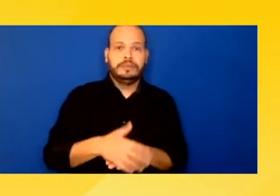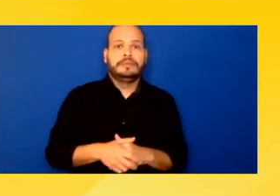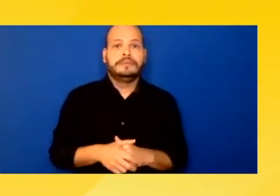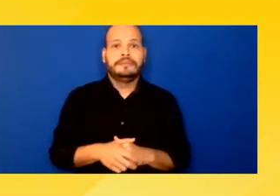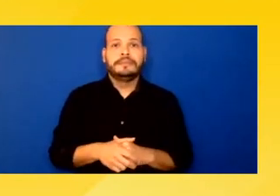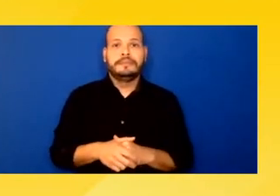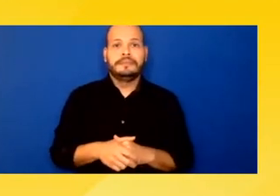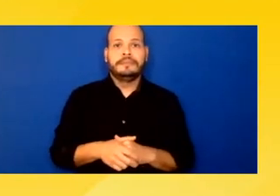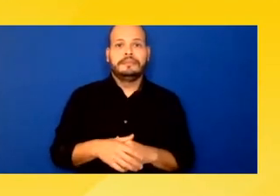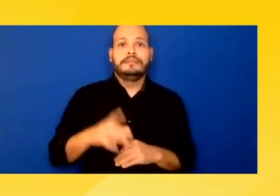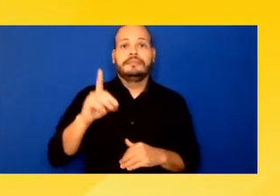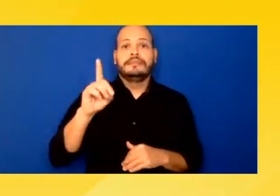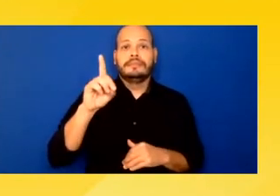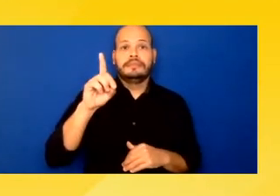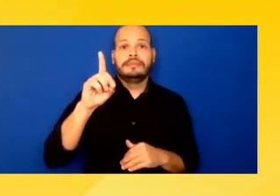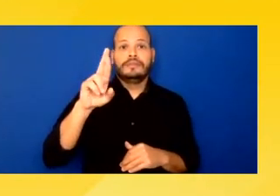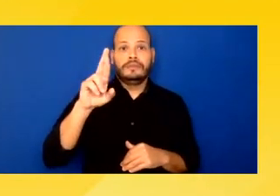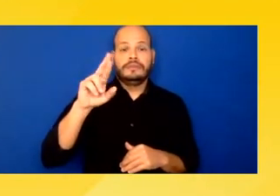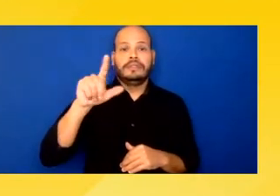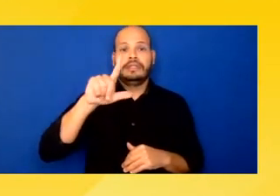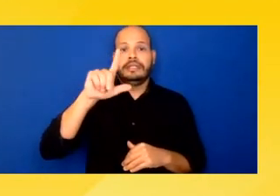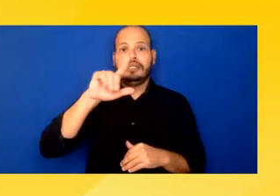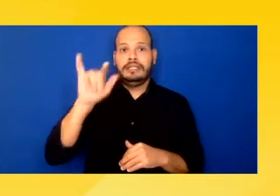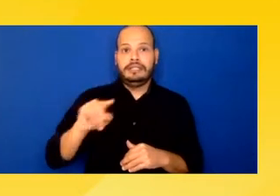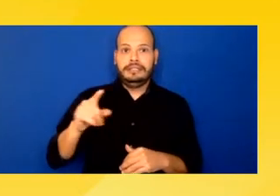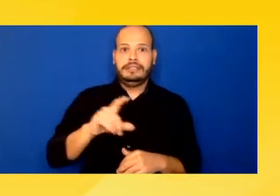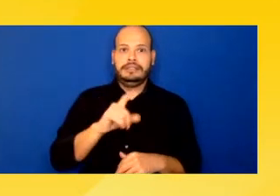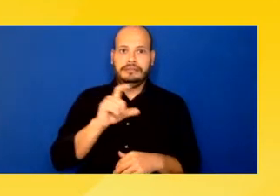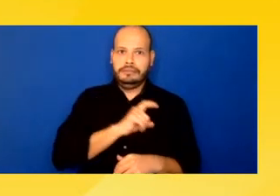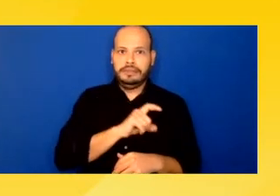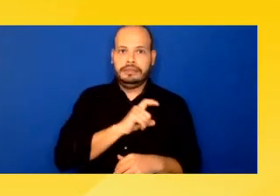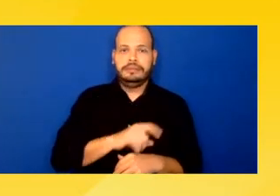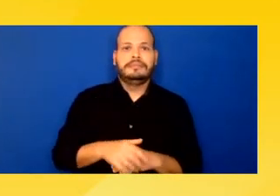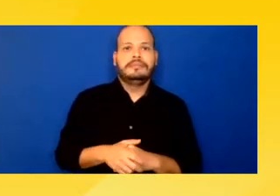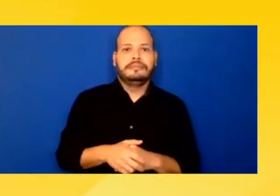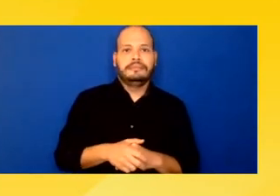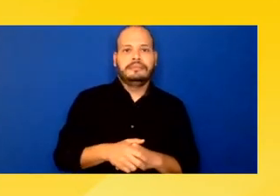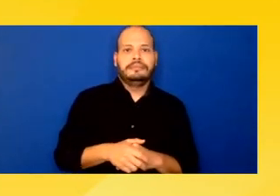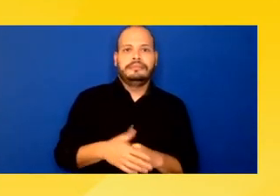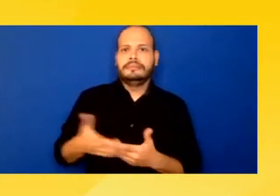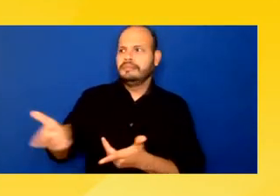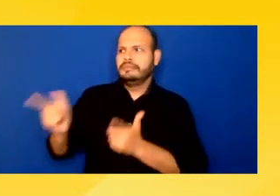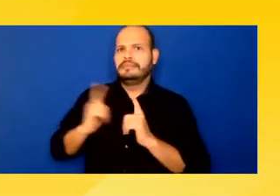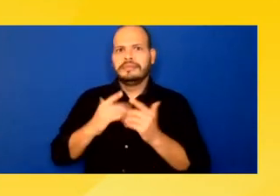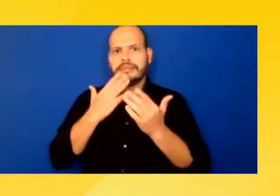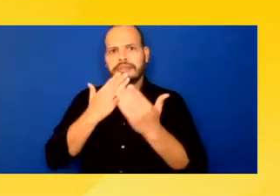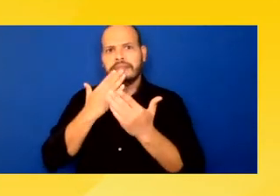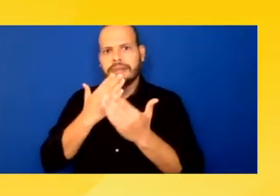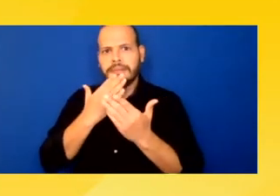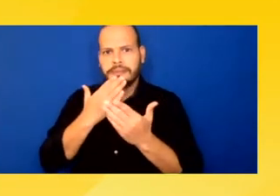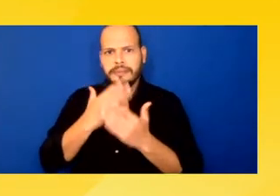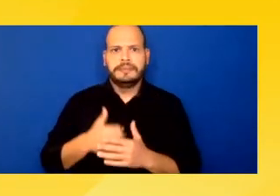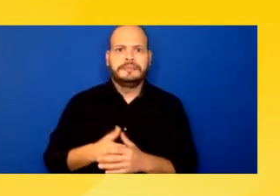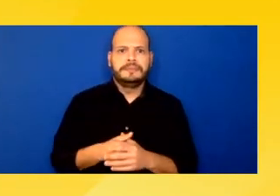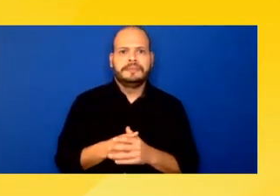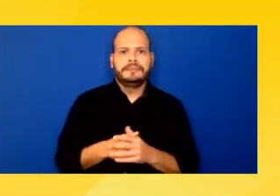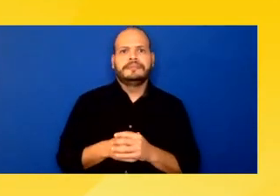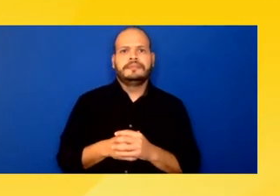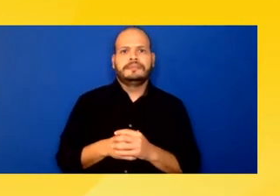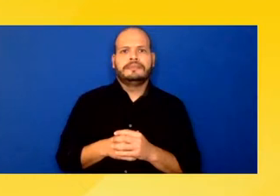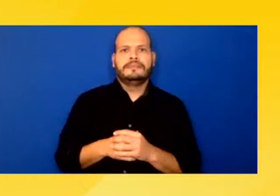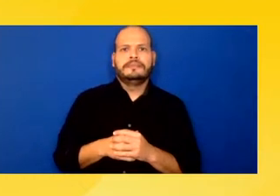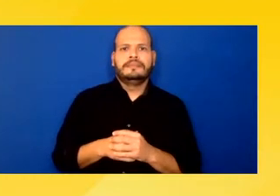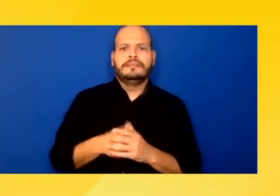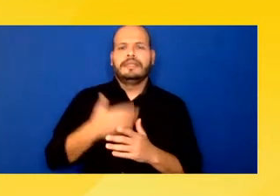share and and and mostly thanks Reverend Barbara for for that uh for that charge for that